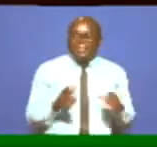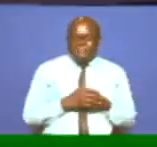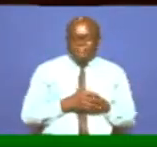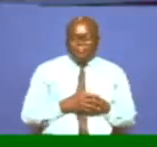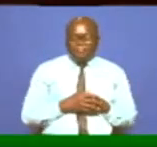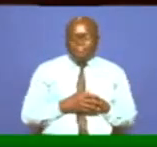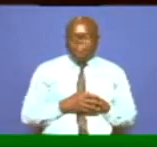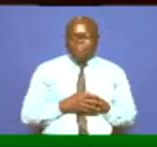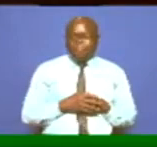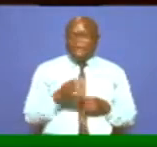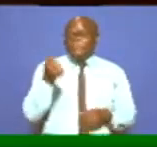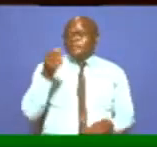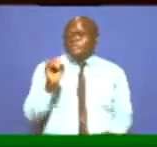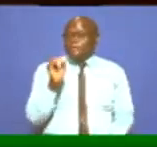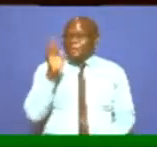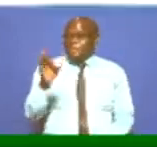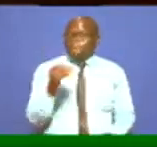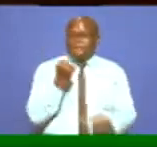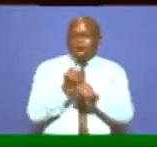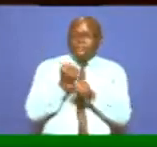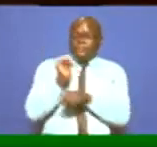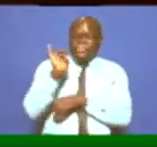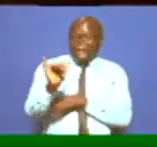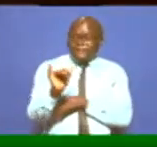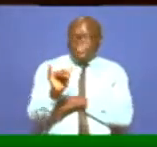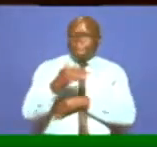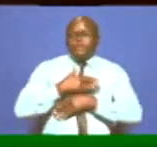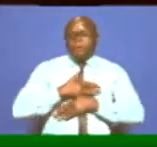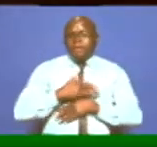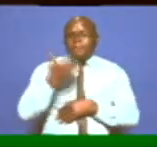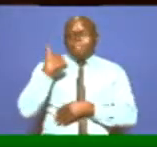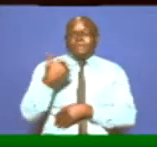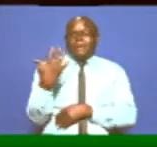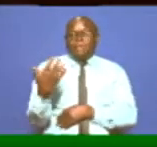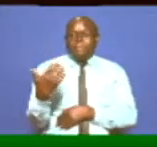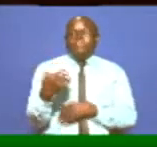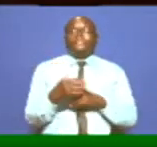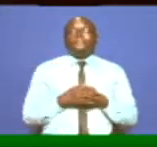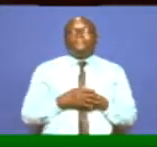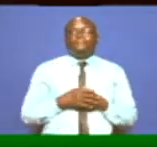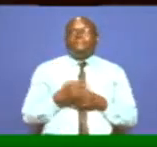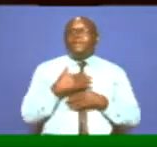Please. So if you do that, Honorable Sankok. Asante.